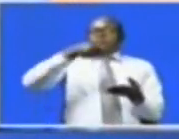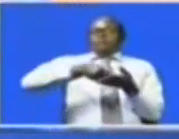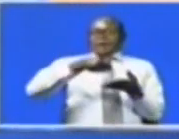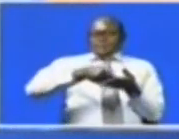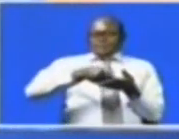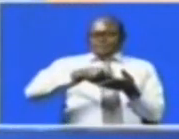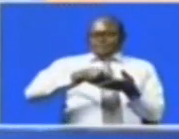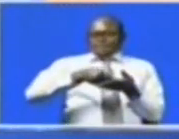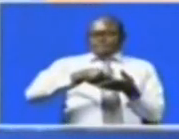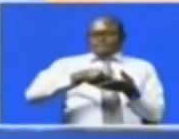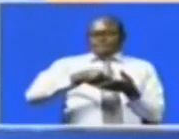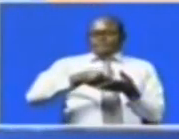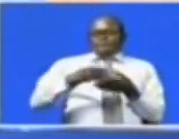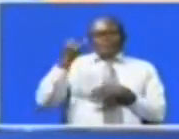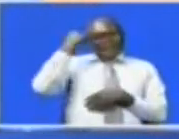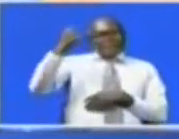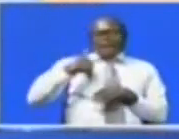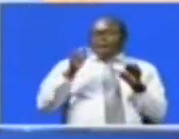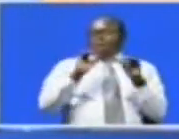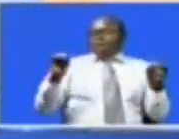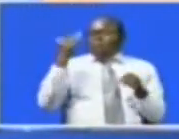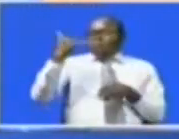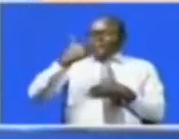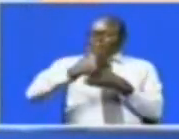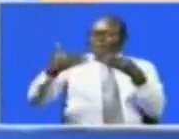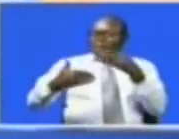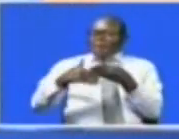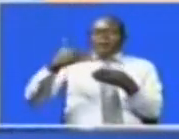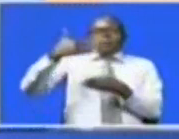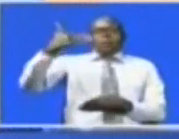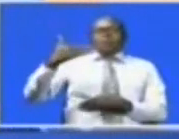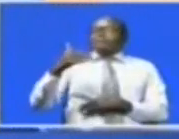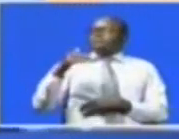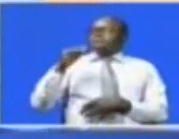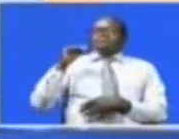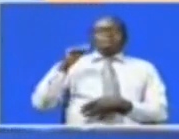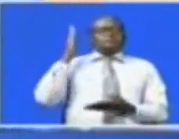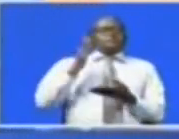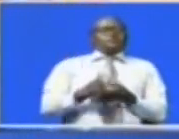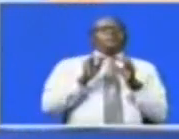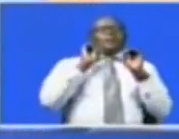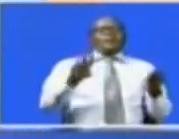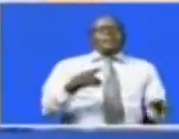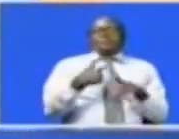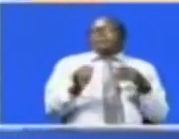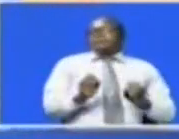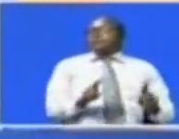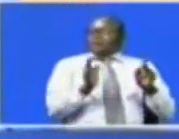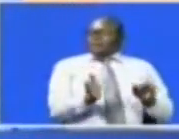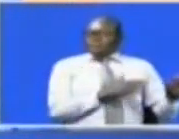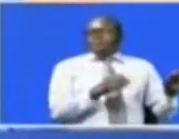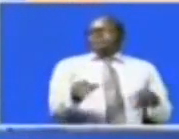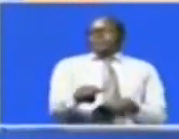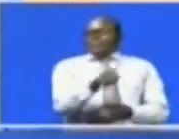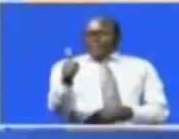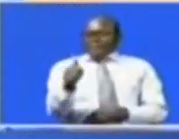resources. I have no idea why they are doing it, because it will never stop anything. But that is by the way. Okay. So let me